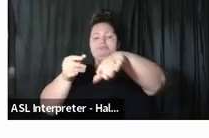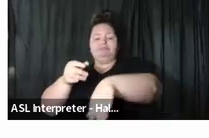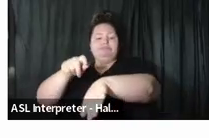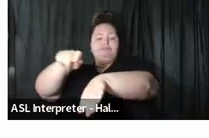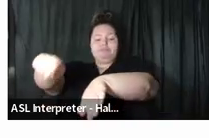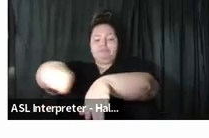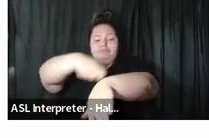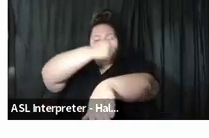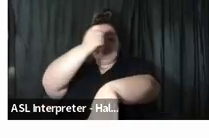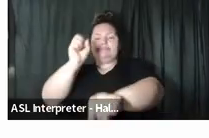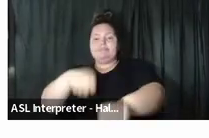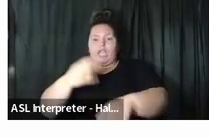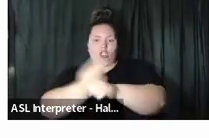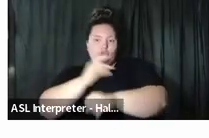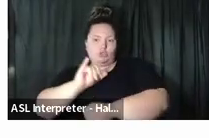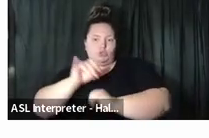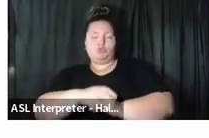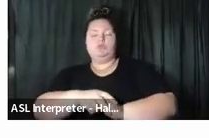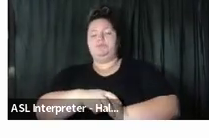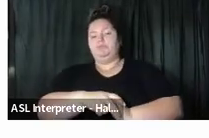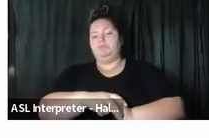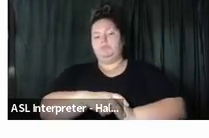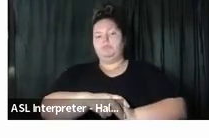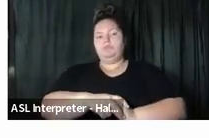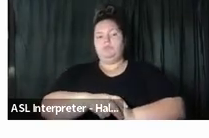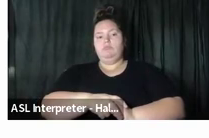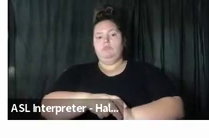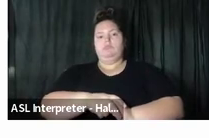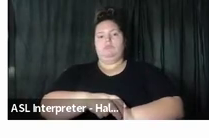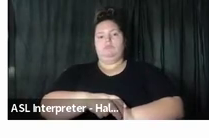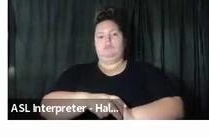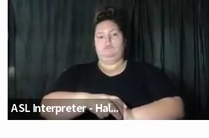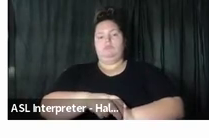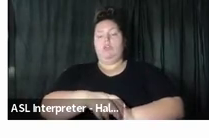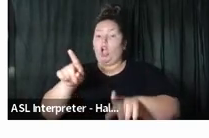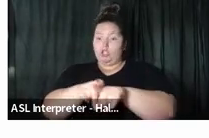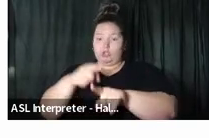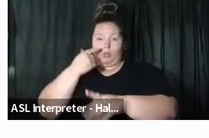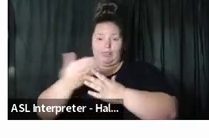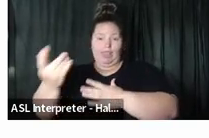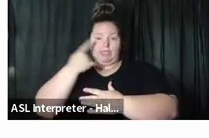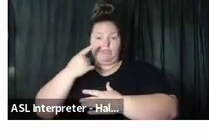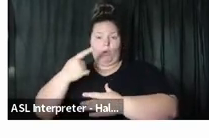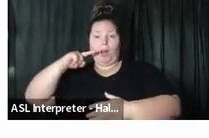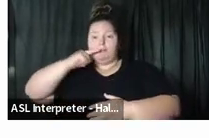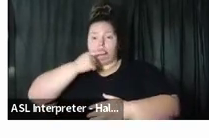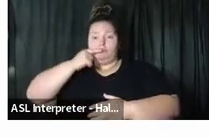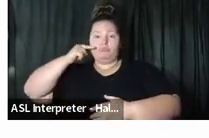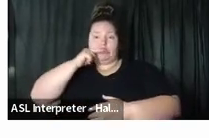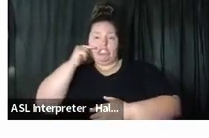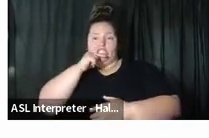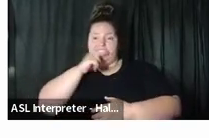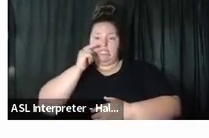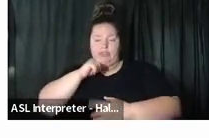reach when you're showering. And there's also things for brushing your teeth on the go. So